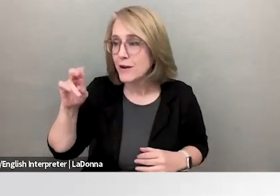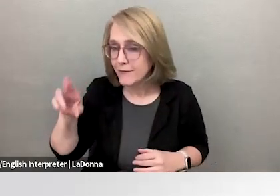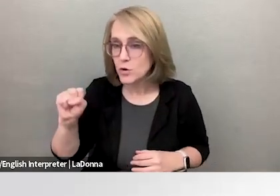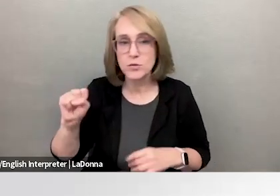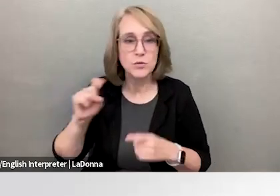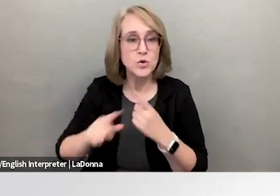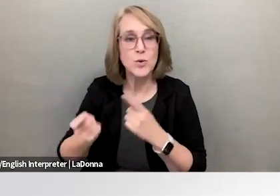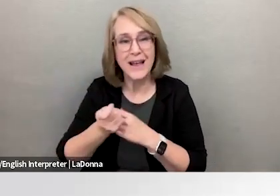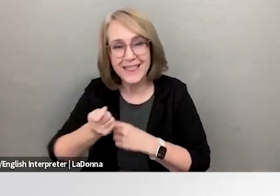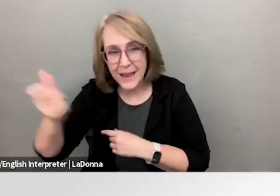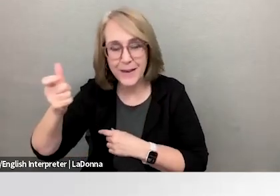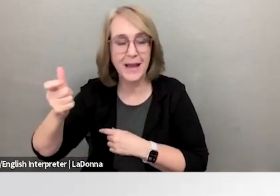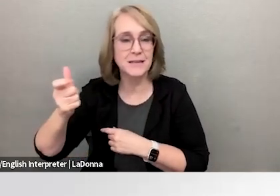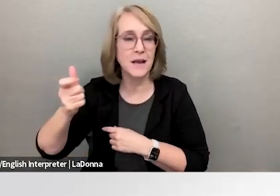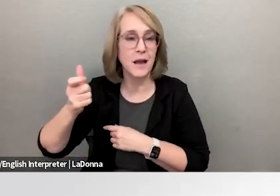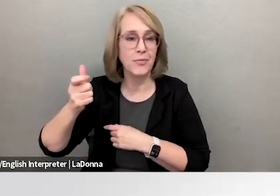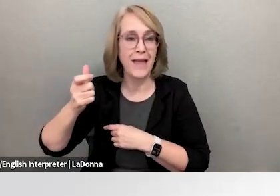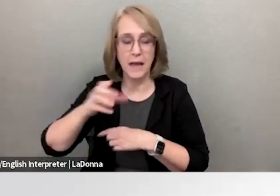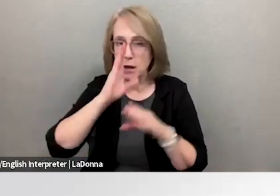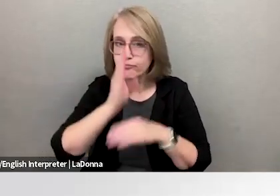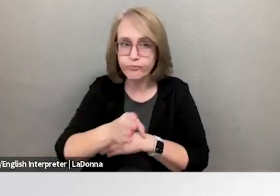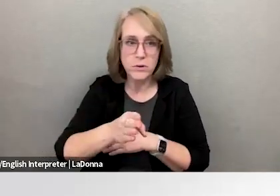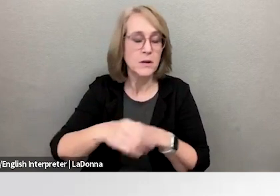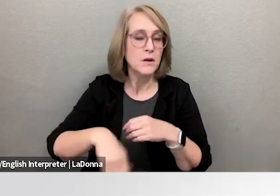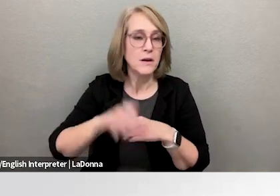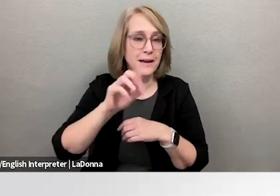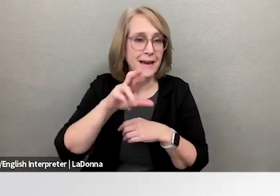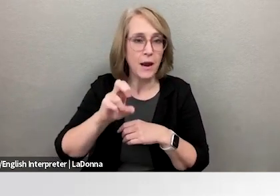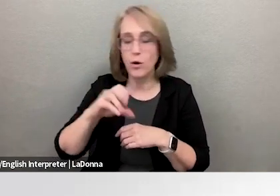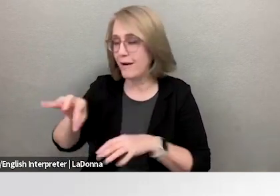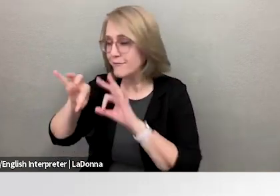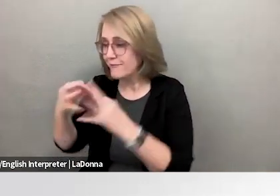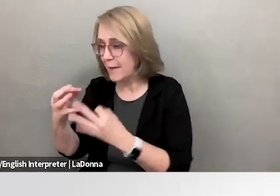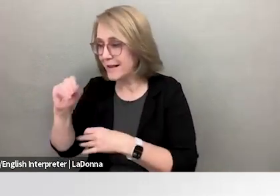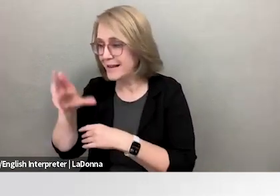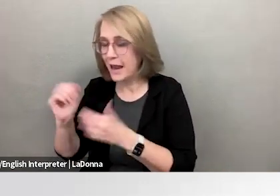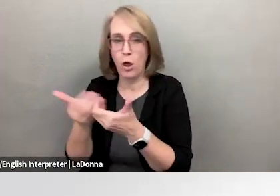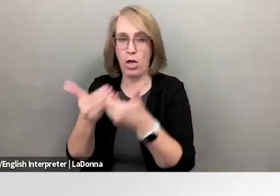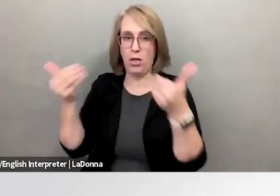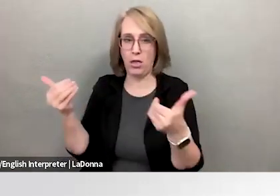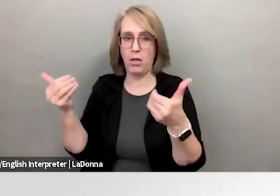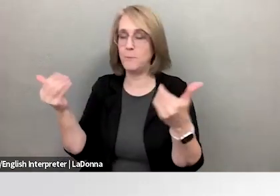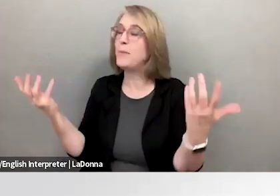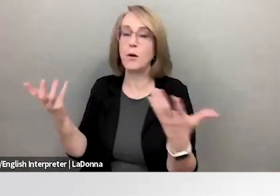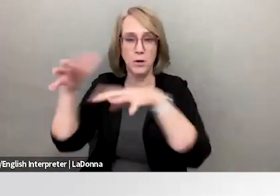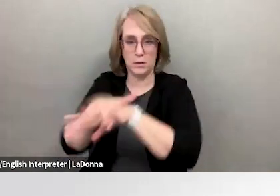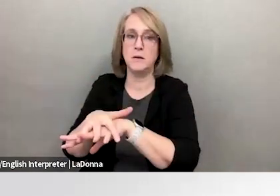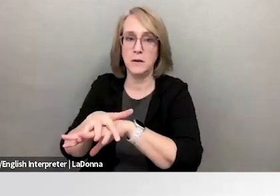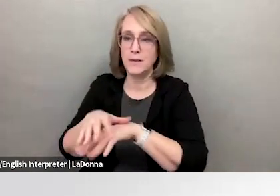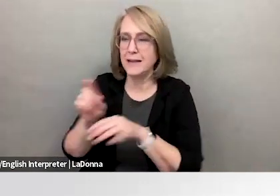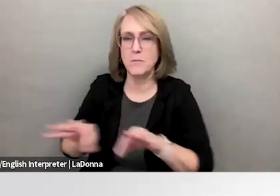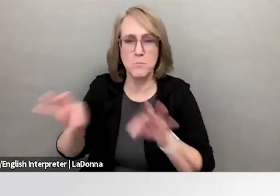the silos between family caregivers and direct caregivers. And so it's been a real important aspect of this